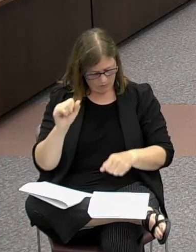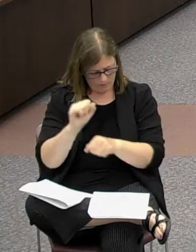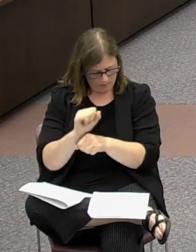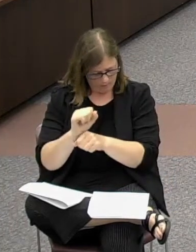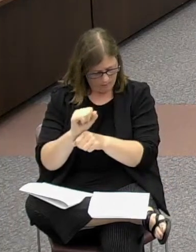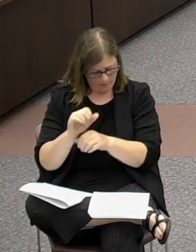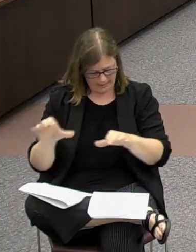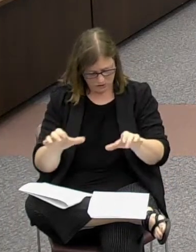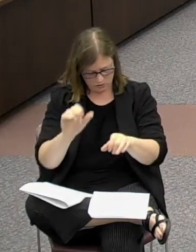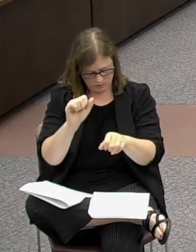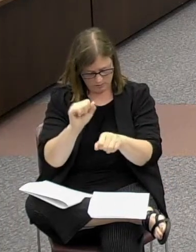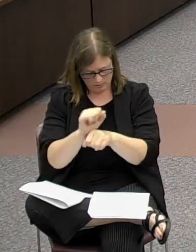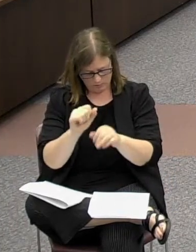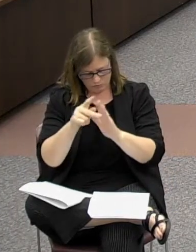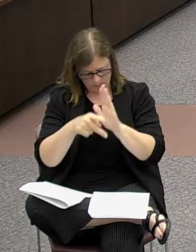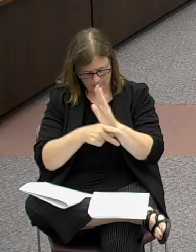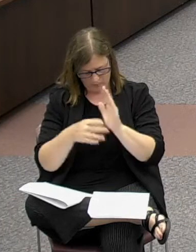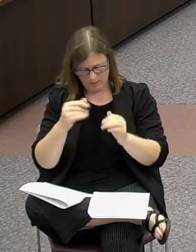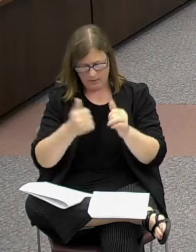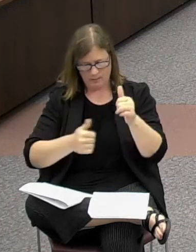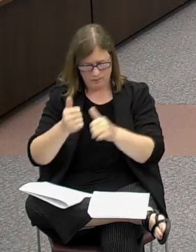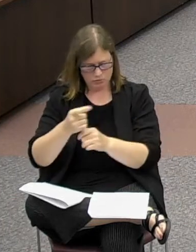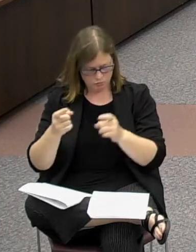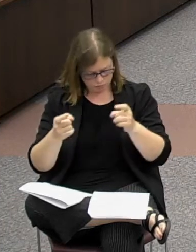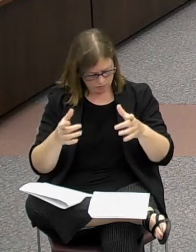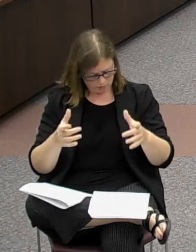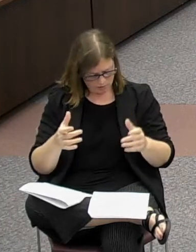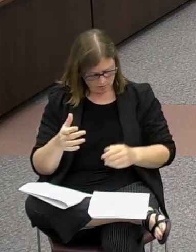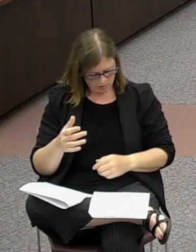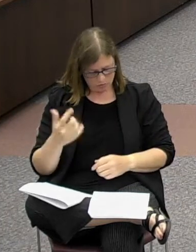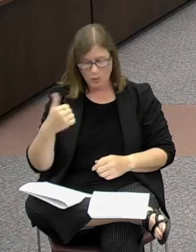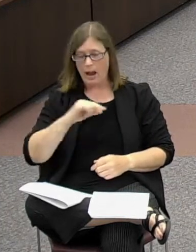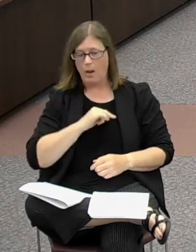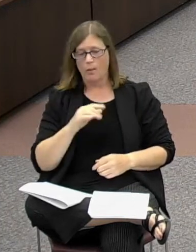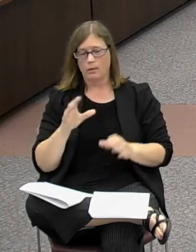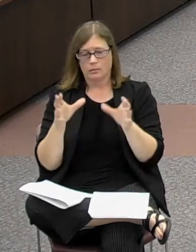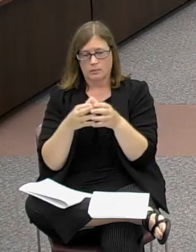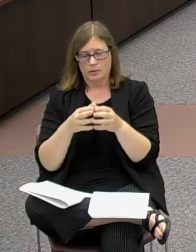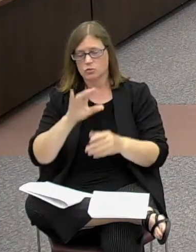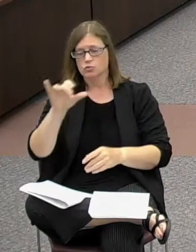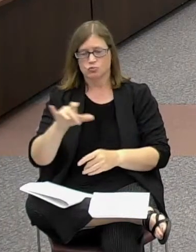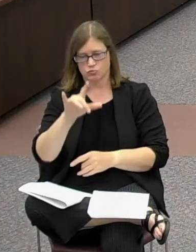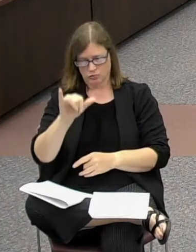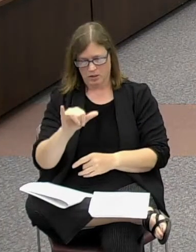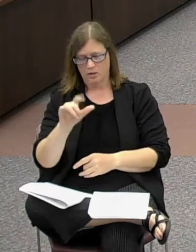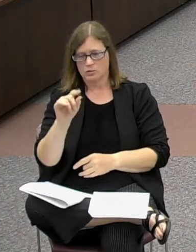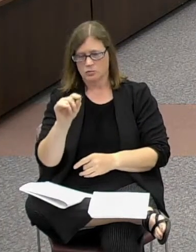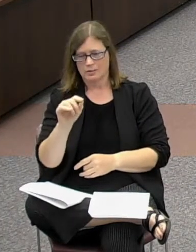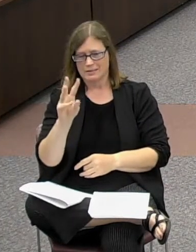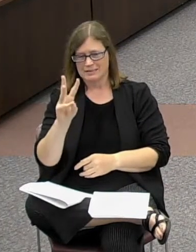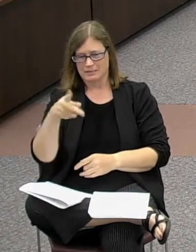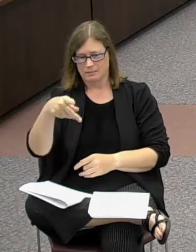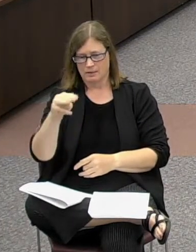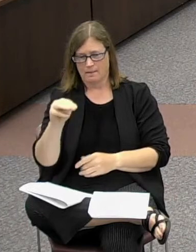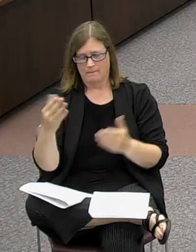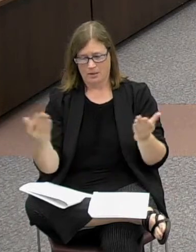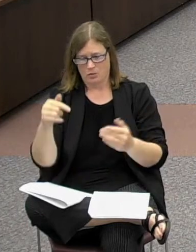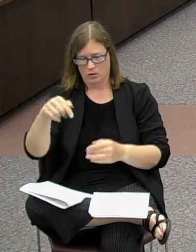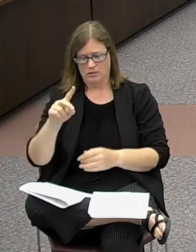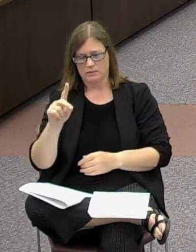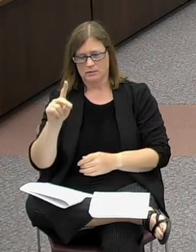Kevin. The PPA committee also met on Wednesday, July 20th at 6 p.m. here at the